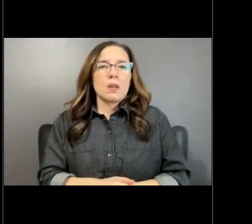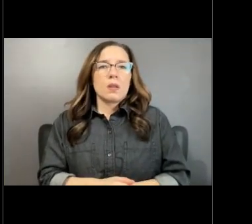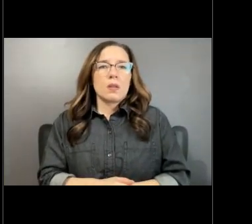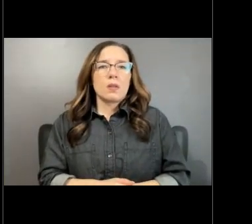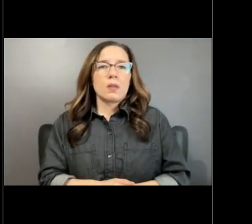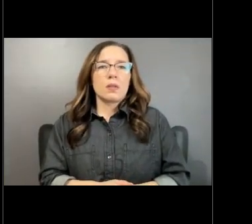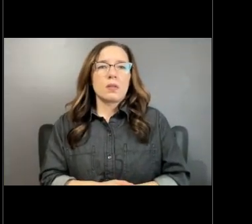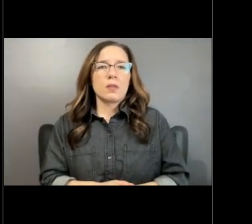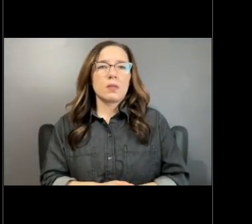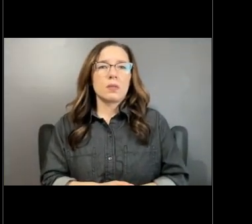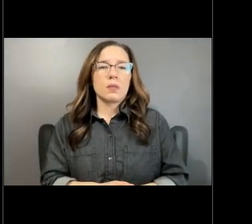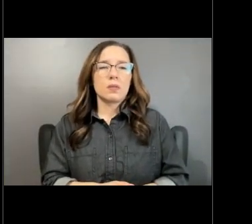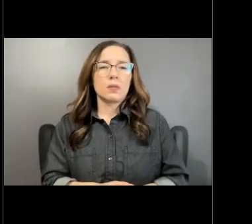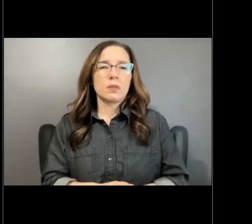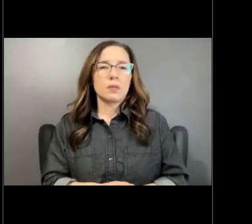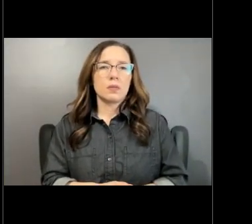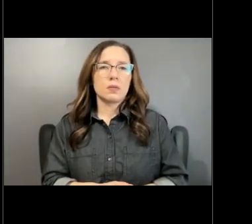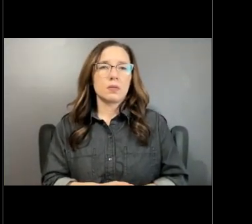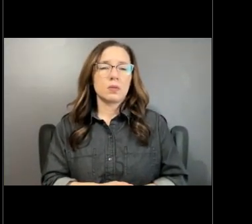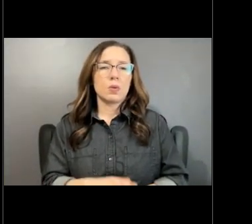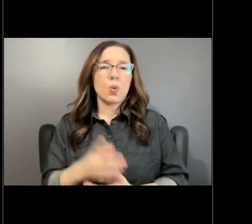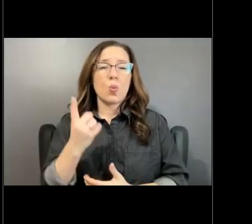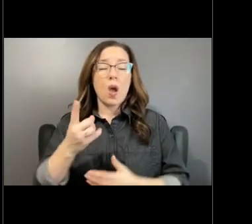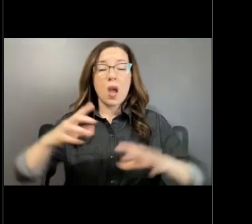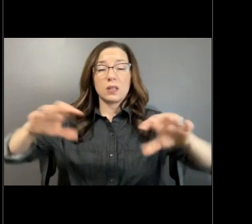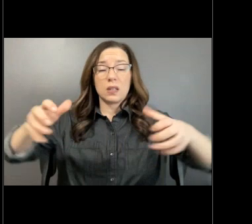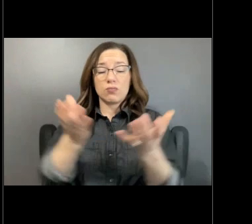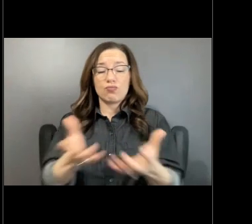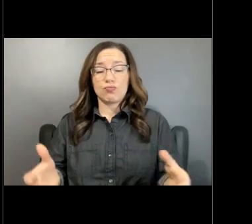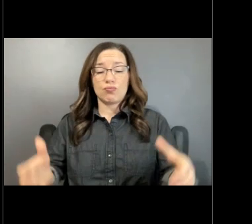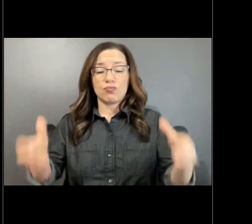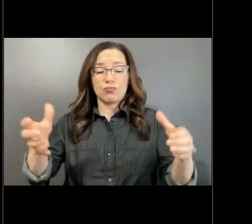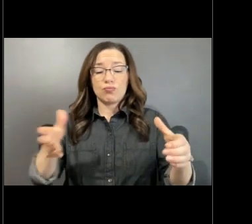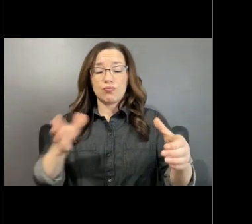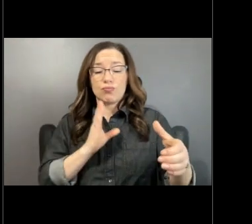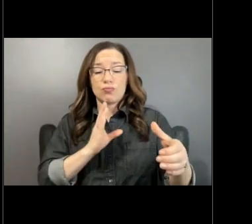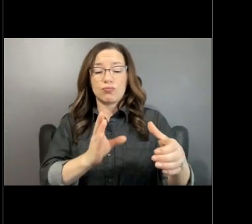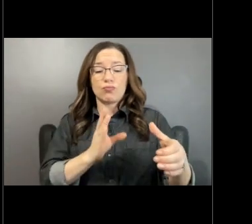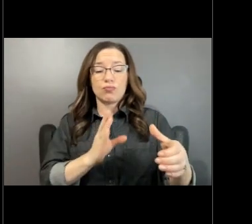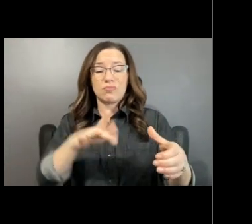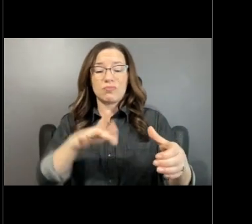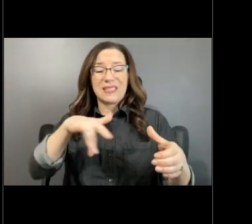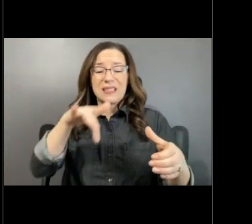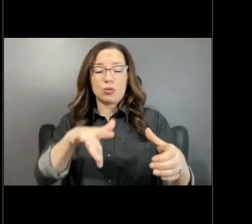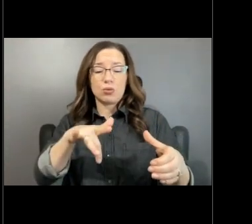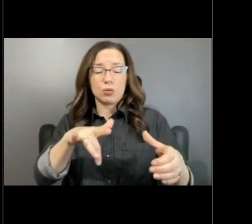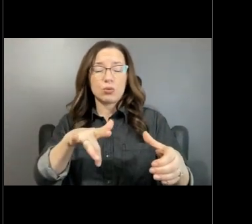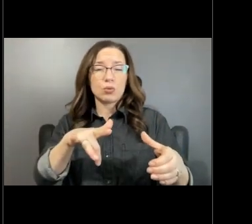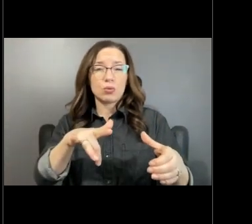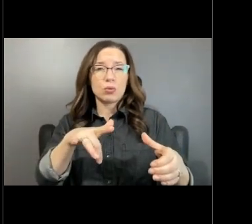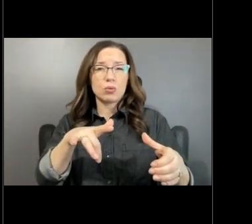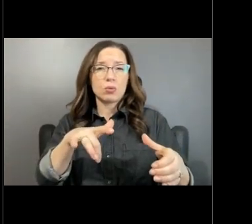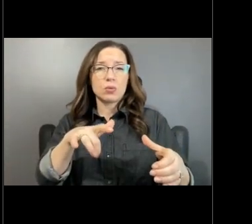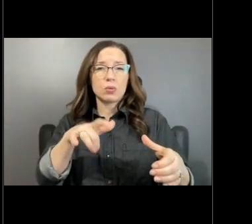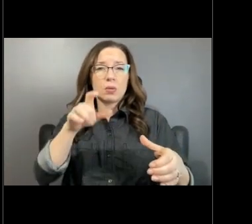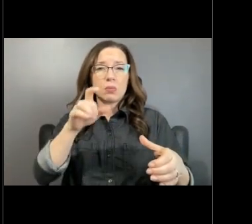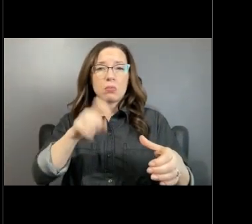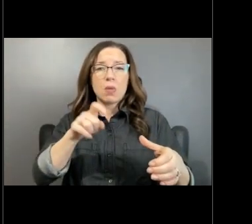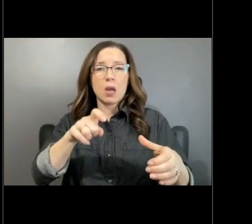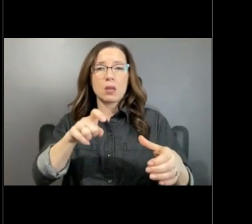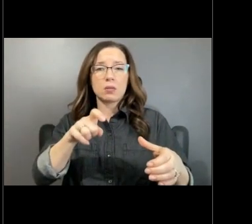At single bowl sinks, the center line of the clear floor space must align with the